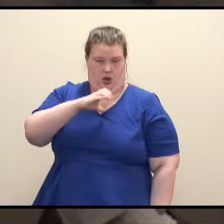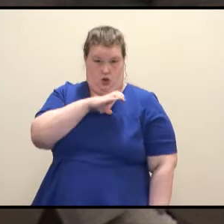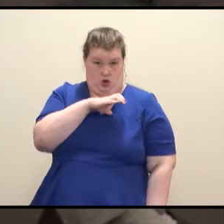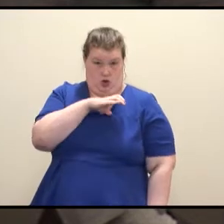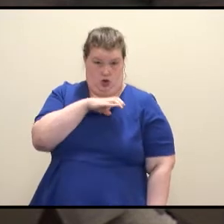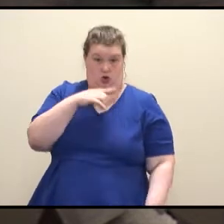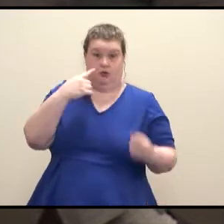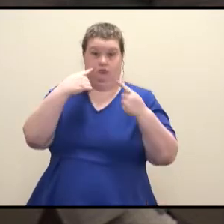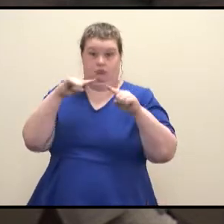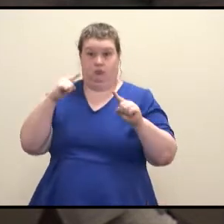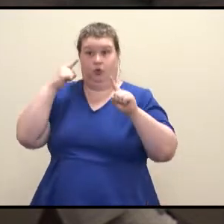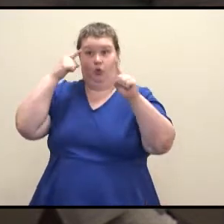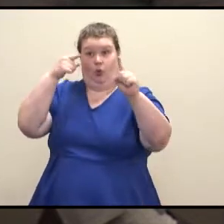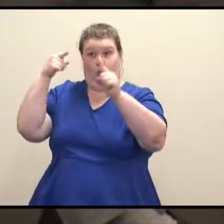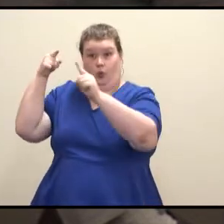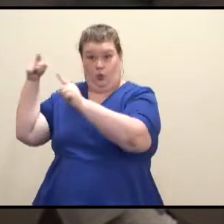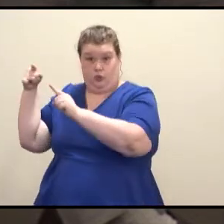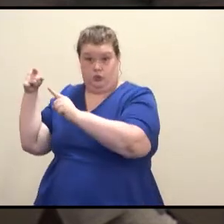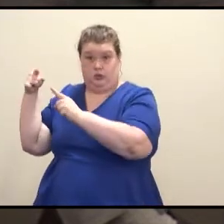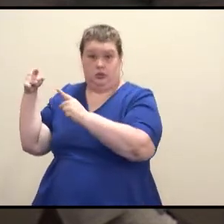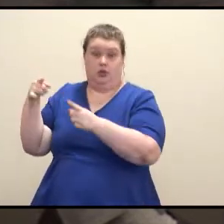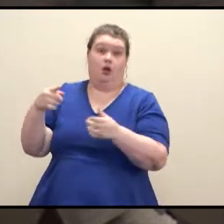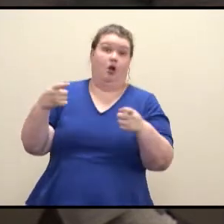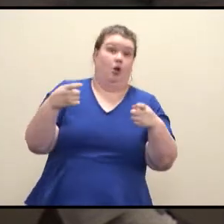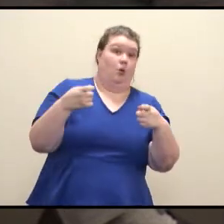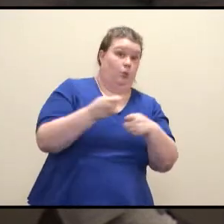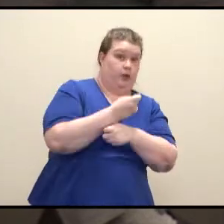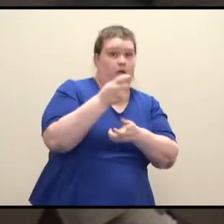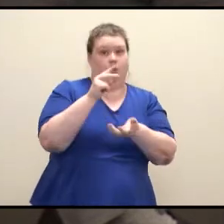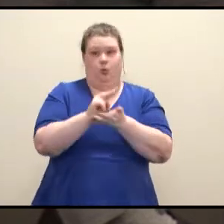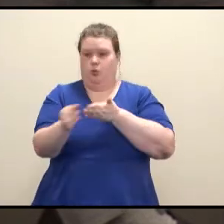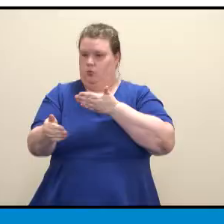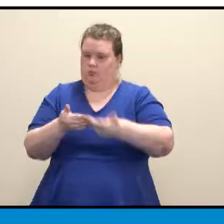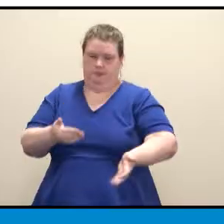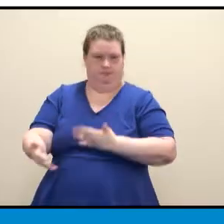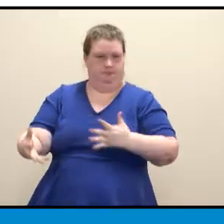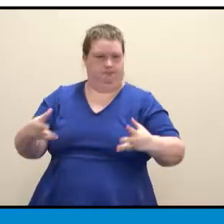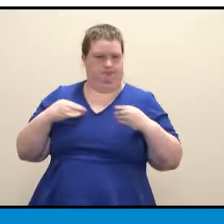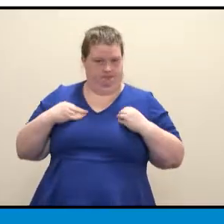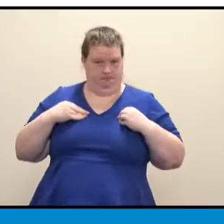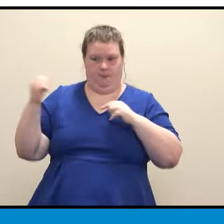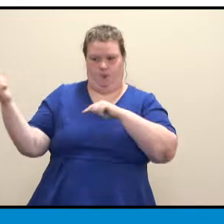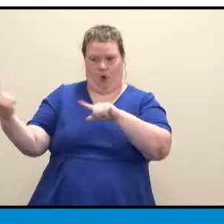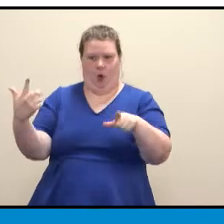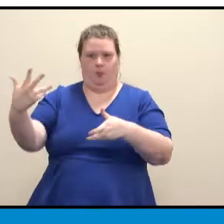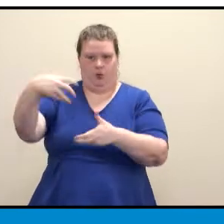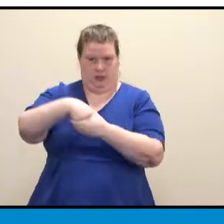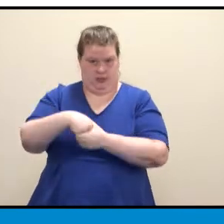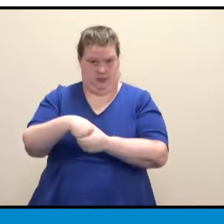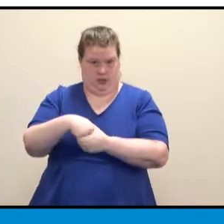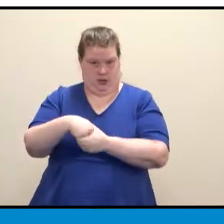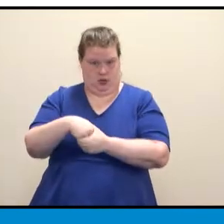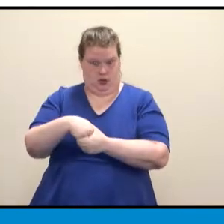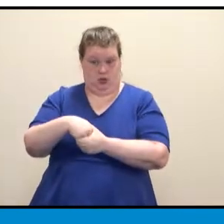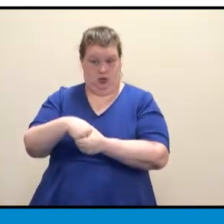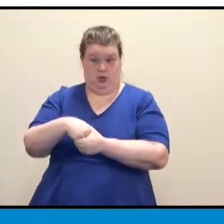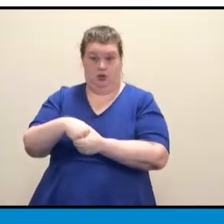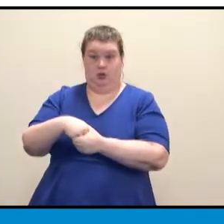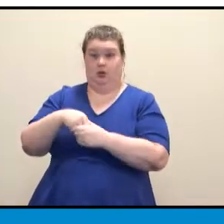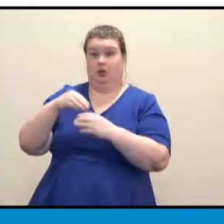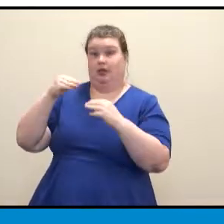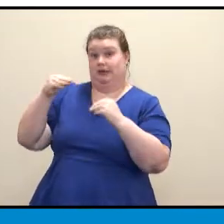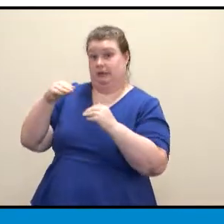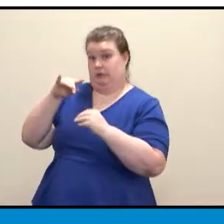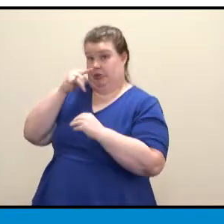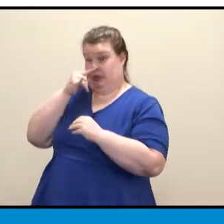rules, providing for good sportsmanship and fair play for all participants. Participation teaches kids that it's a privilege to